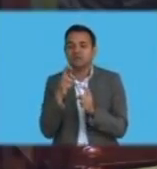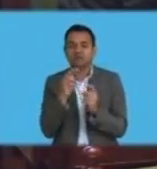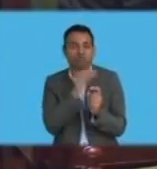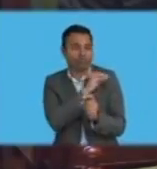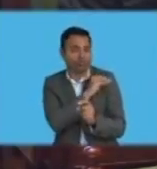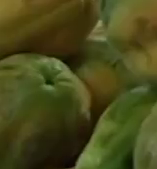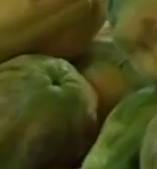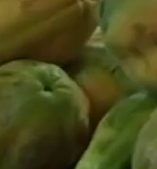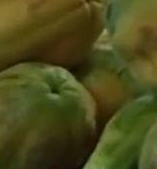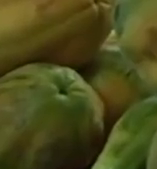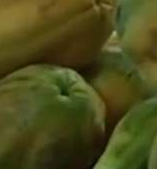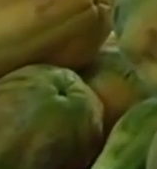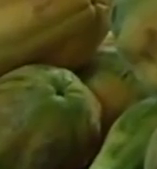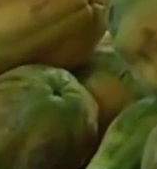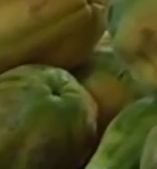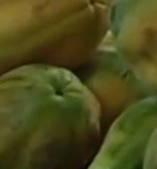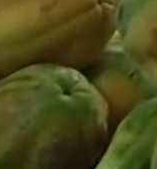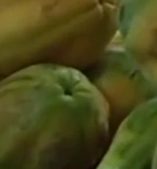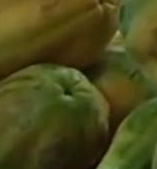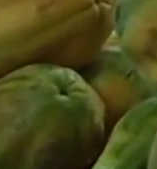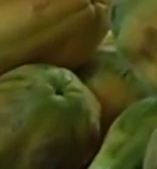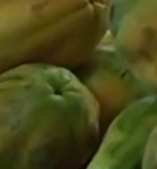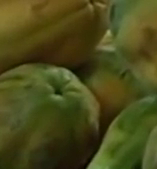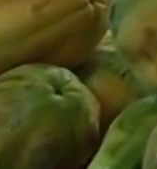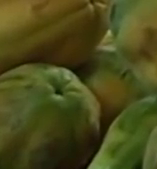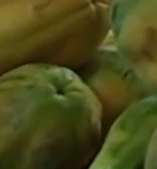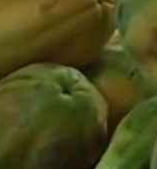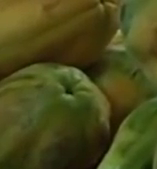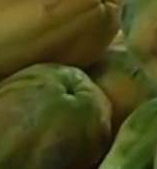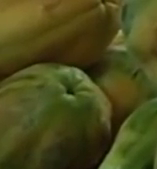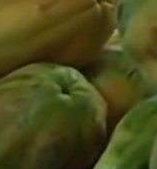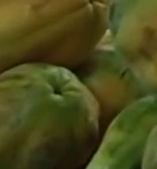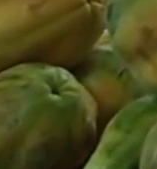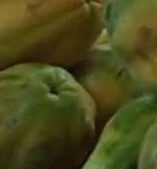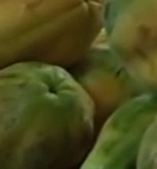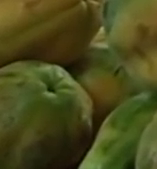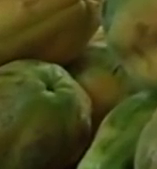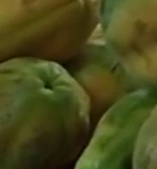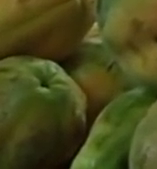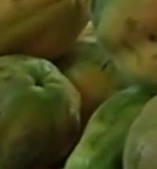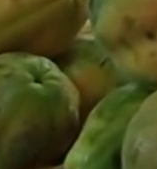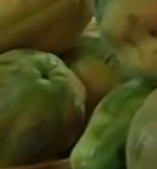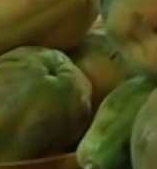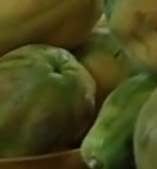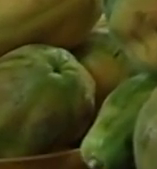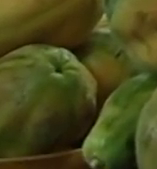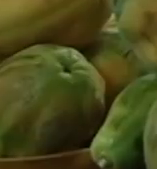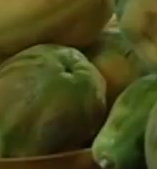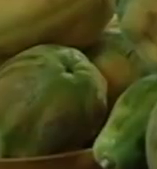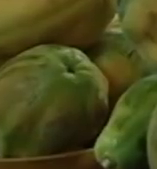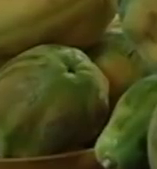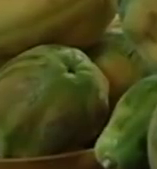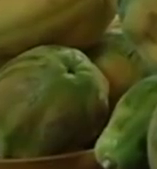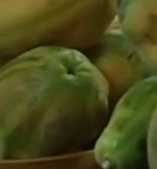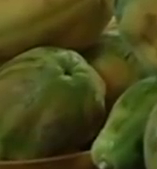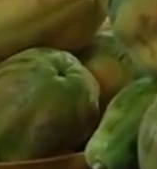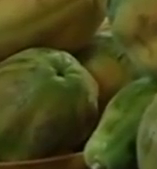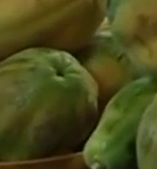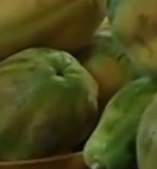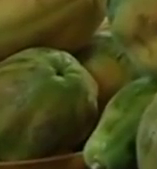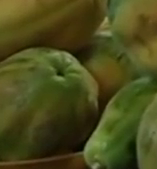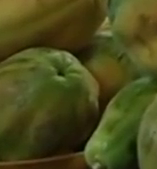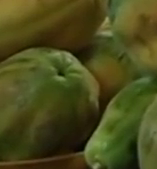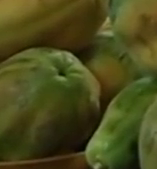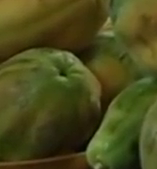important for all of us. Seri Ratu says these projects will also strengthen climate resilience in communities directly involved